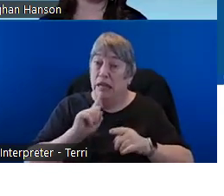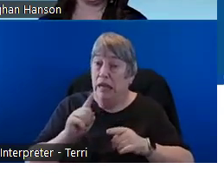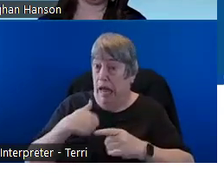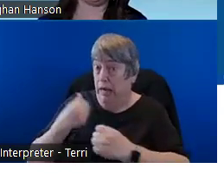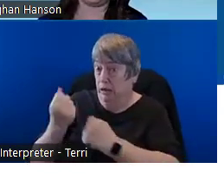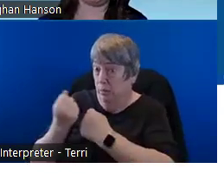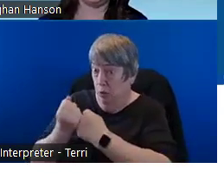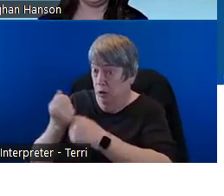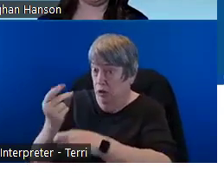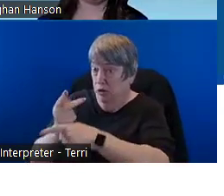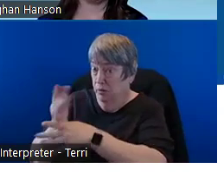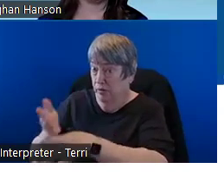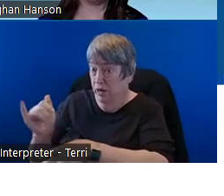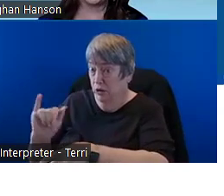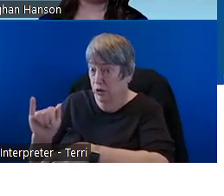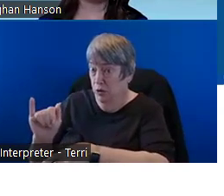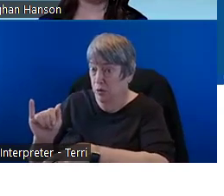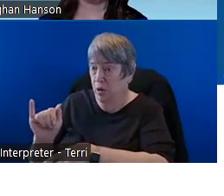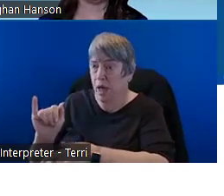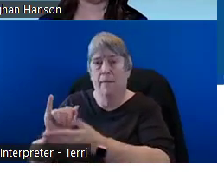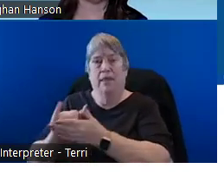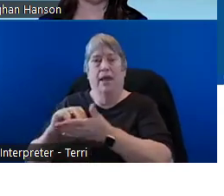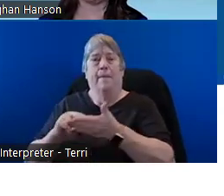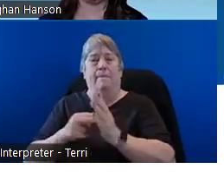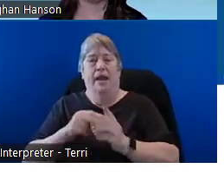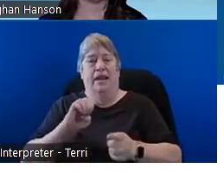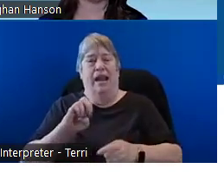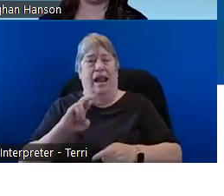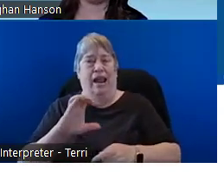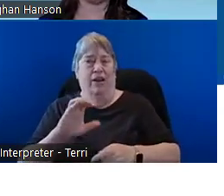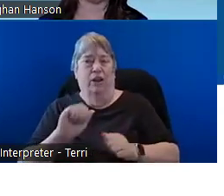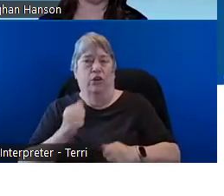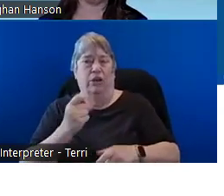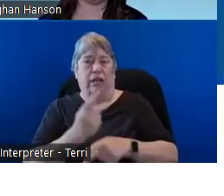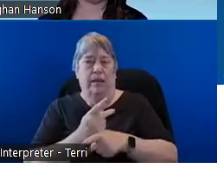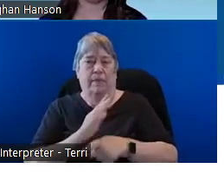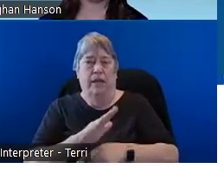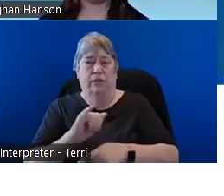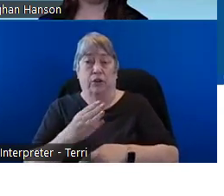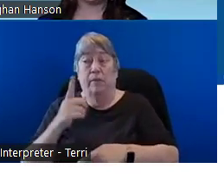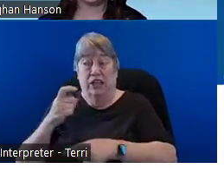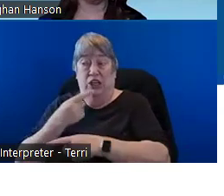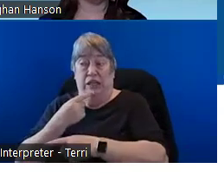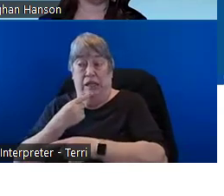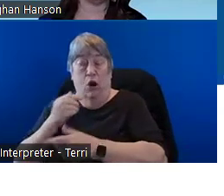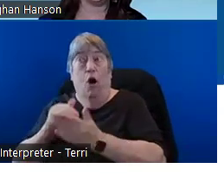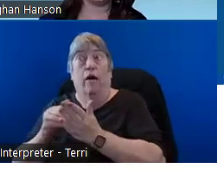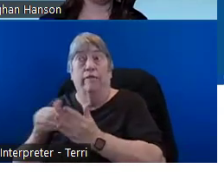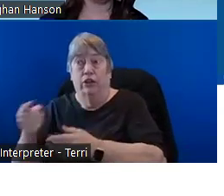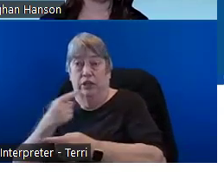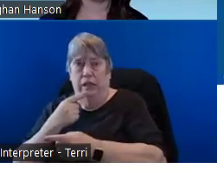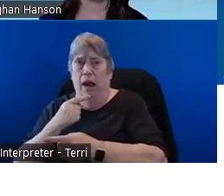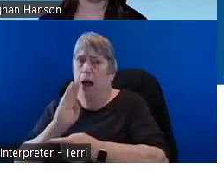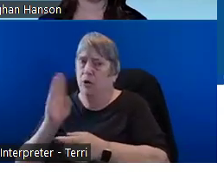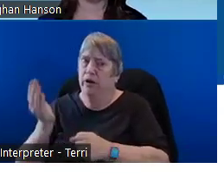allowed Eric to keep his job. Because there were many times where she threatened to fire him or lay him off. And he would come to VR and apply